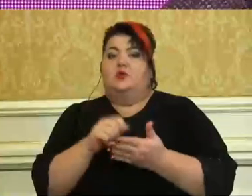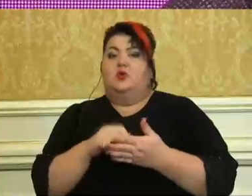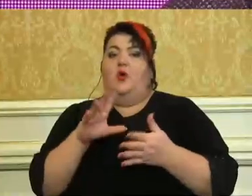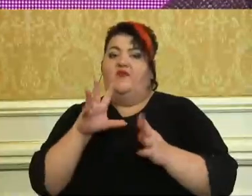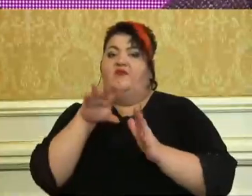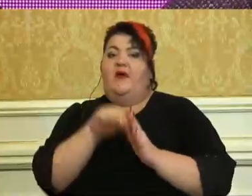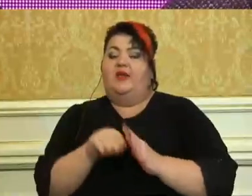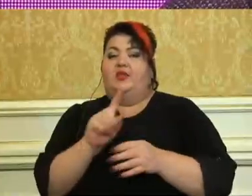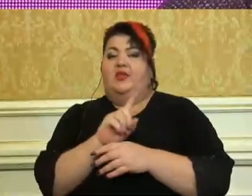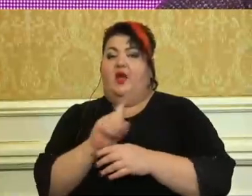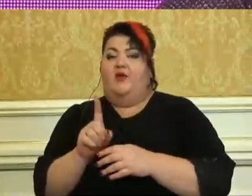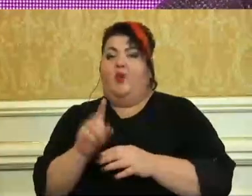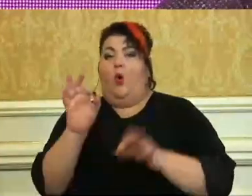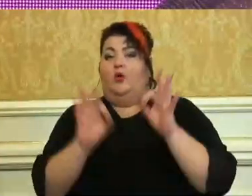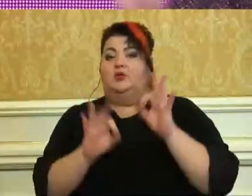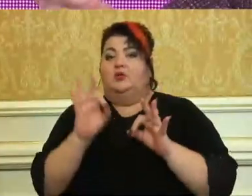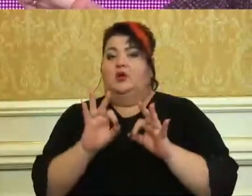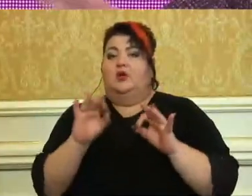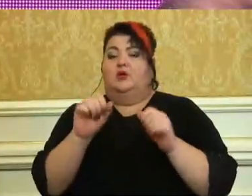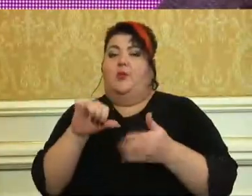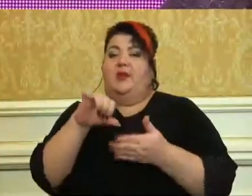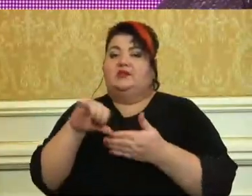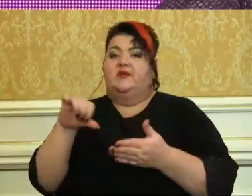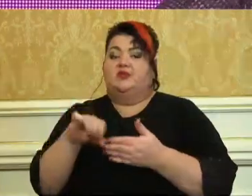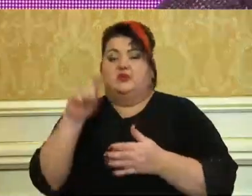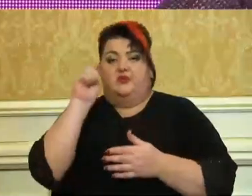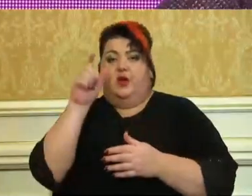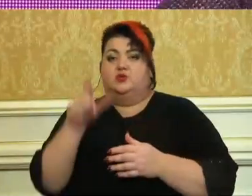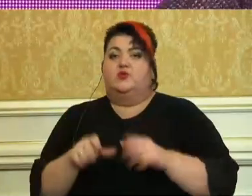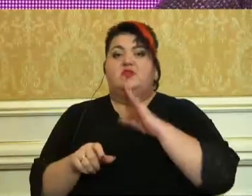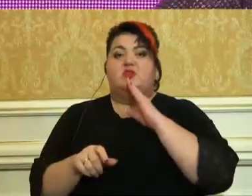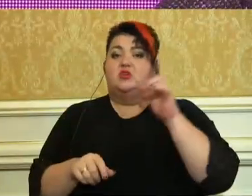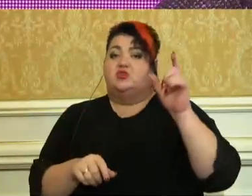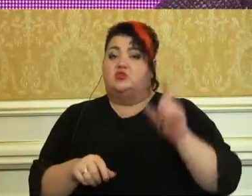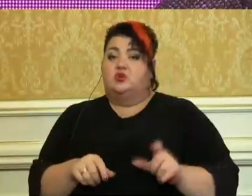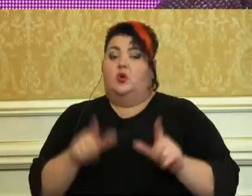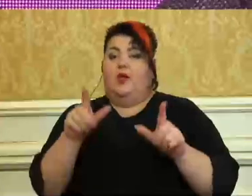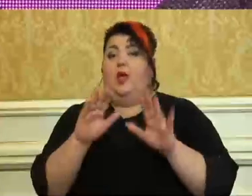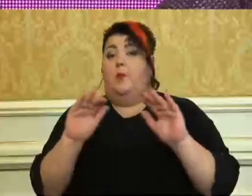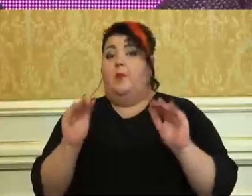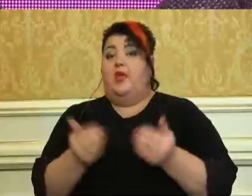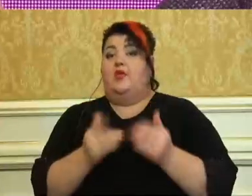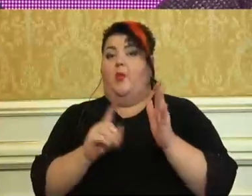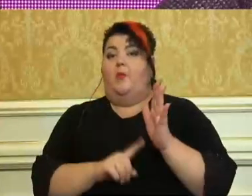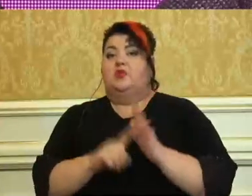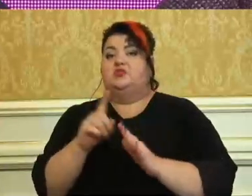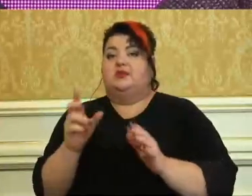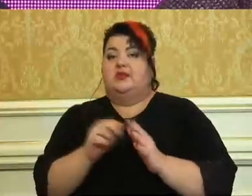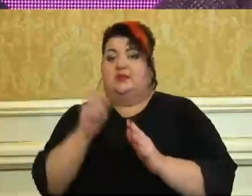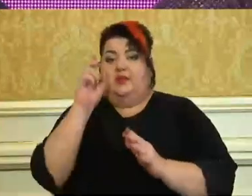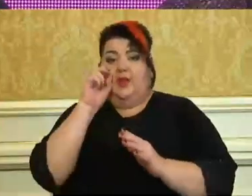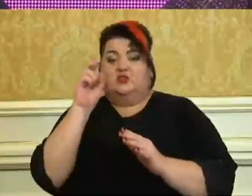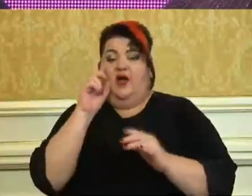the proposals regarding the quotas and the representatives, so men and women, at least